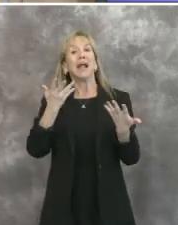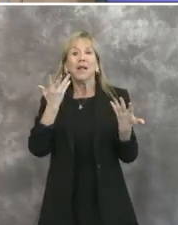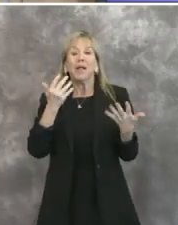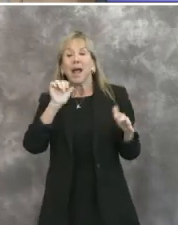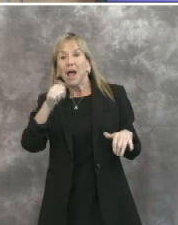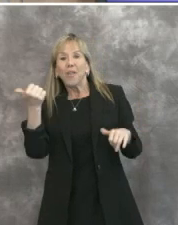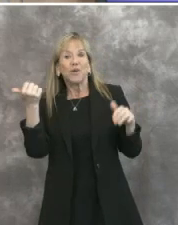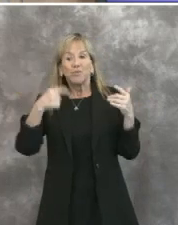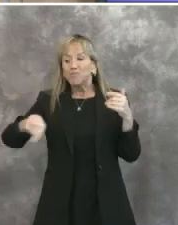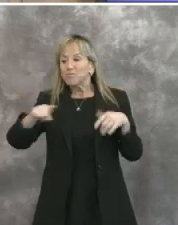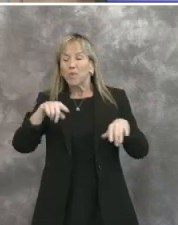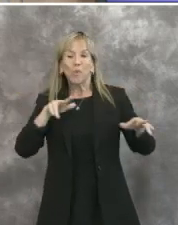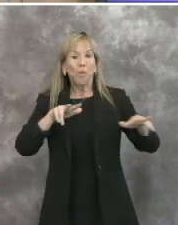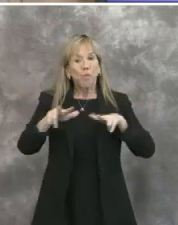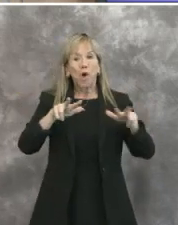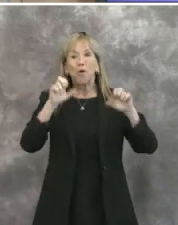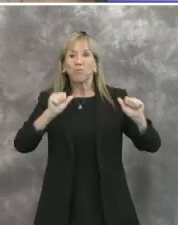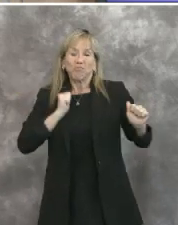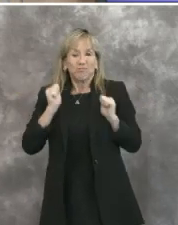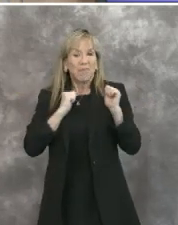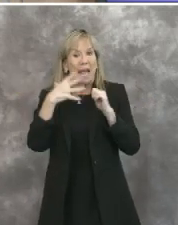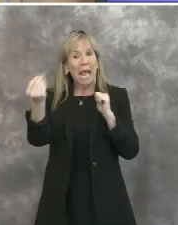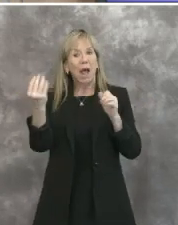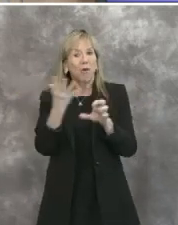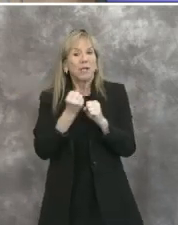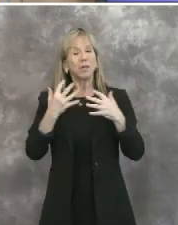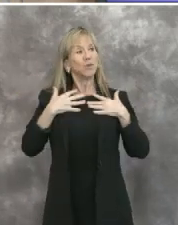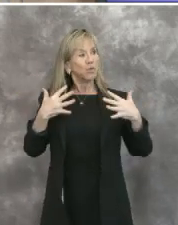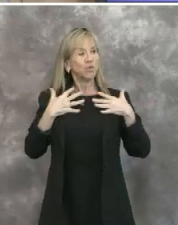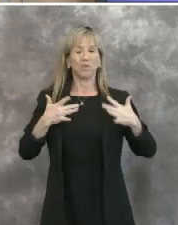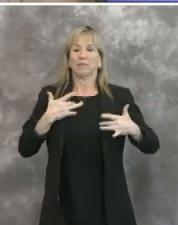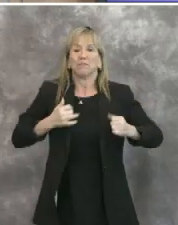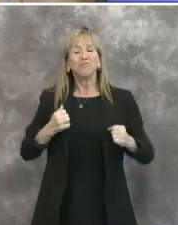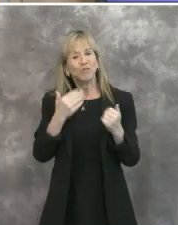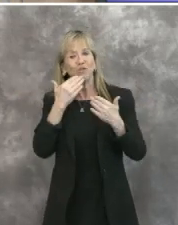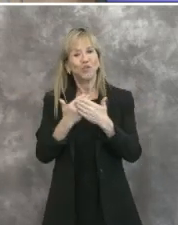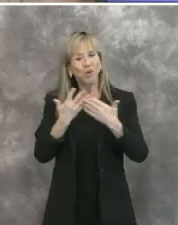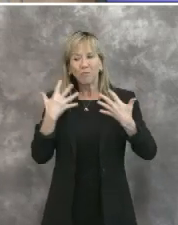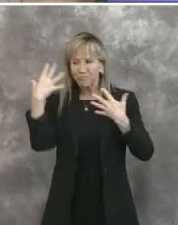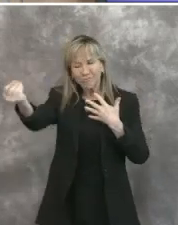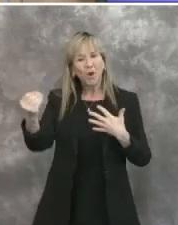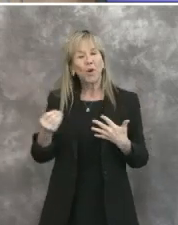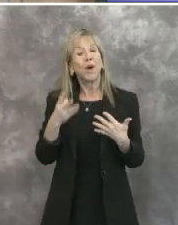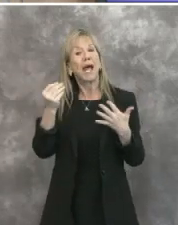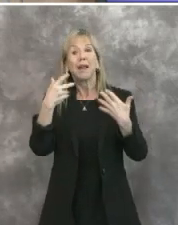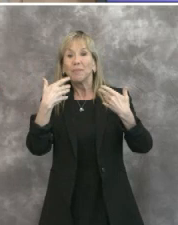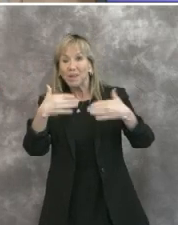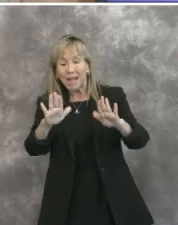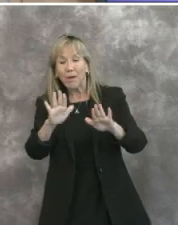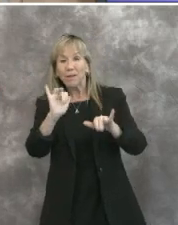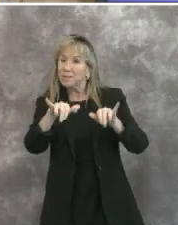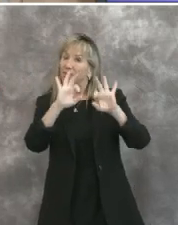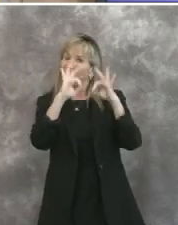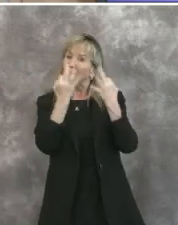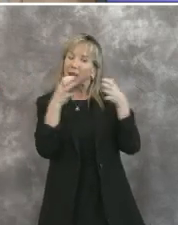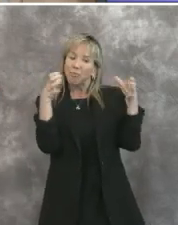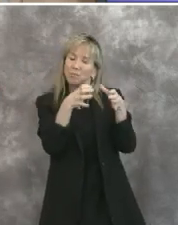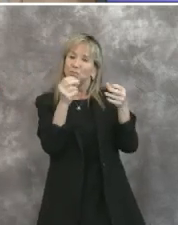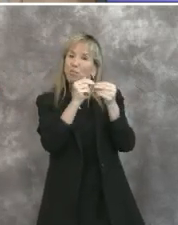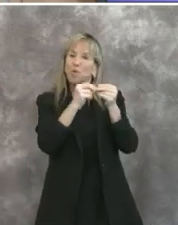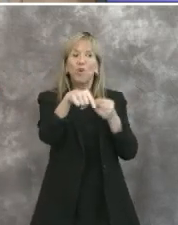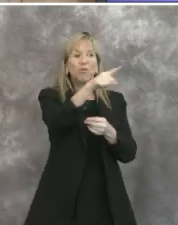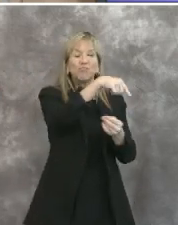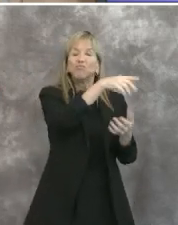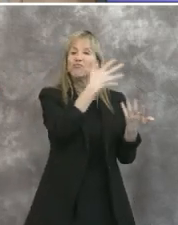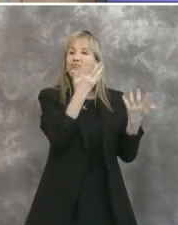getting exercise and getting outside and getting some fresh air. And we've allowed families to enjoy parks more. We've allowed